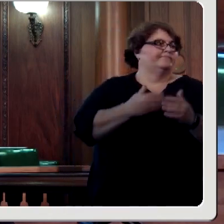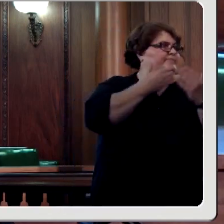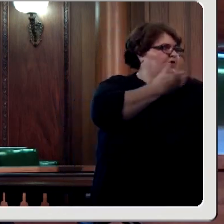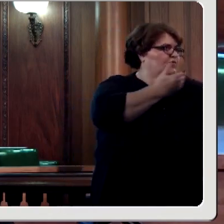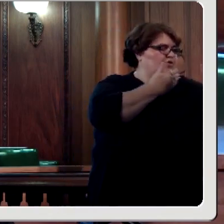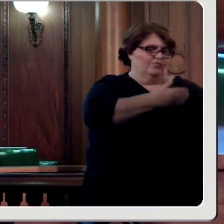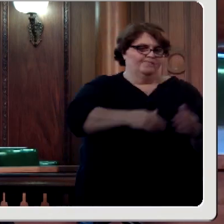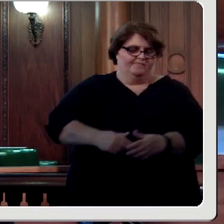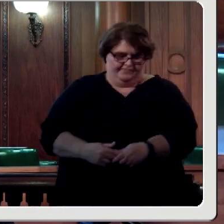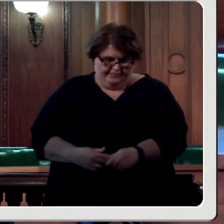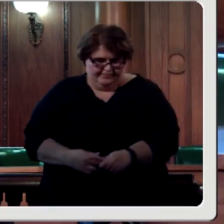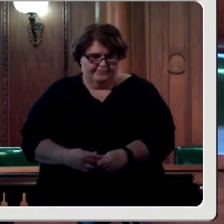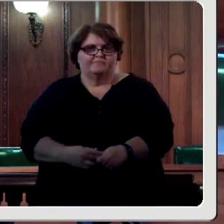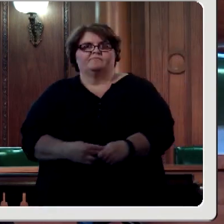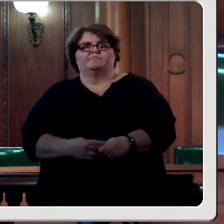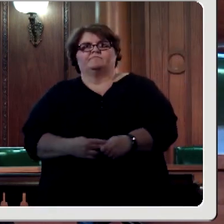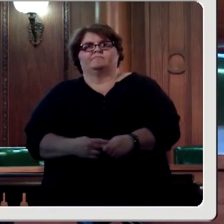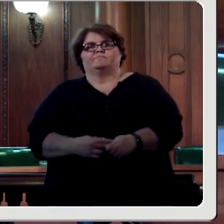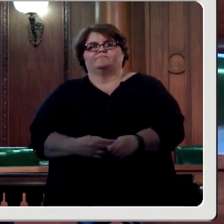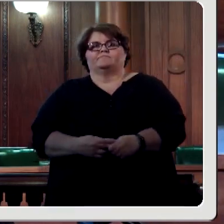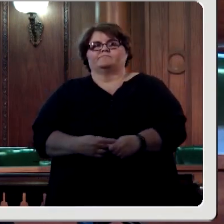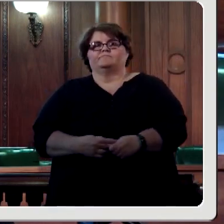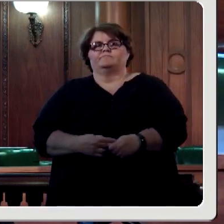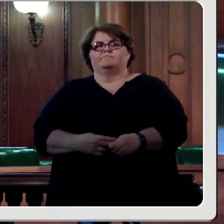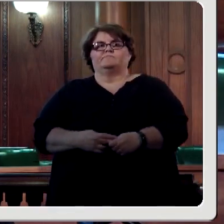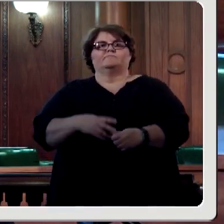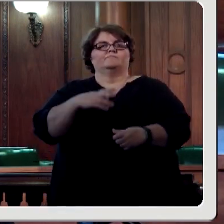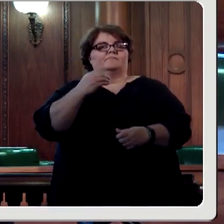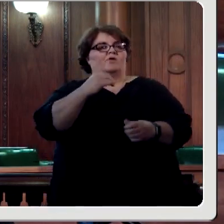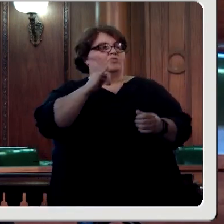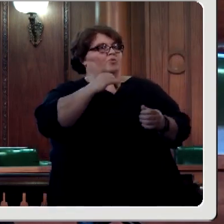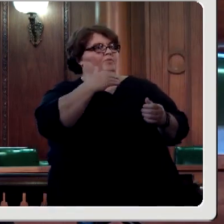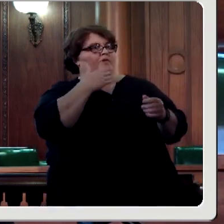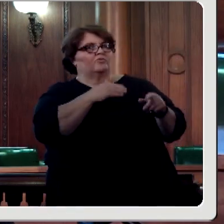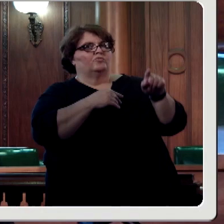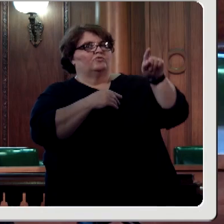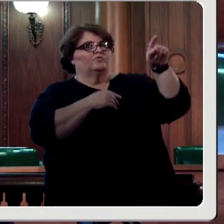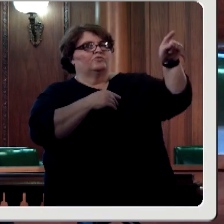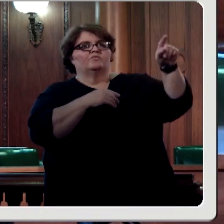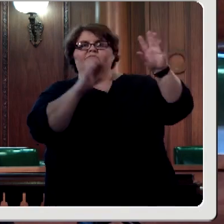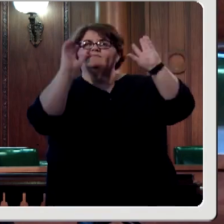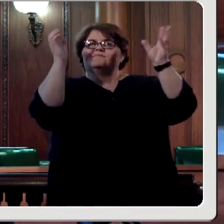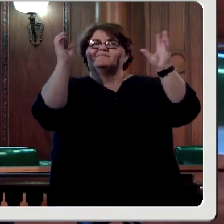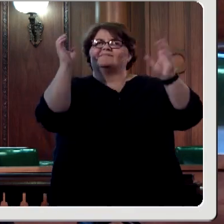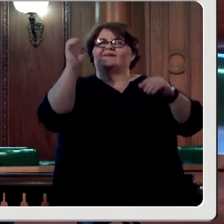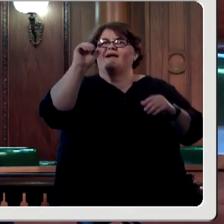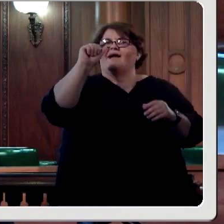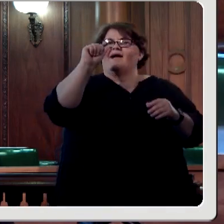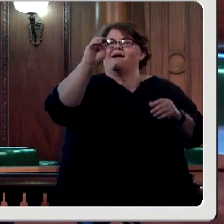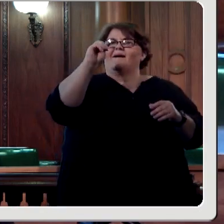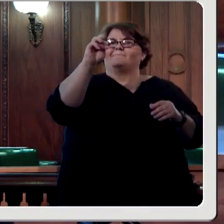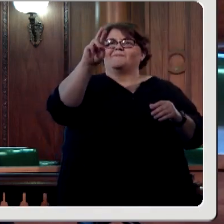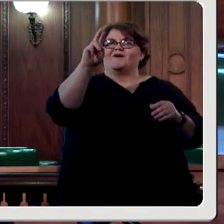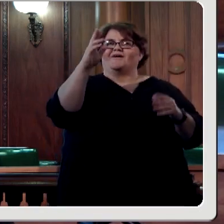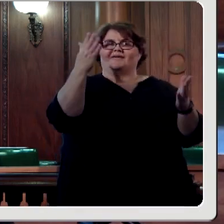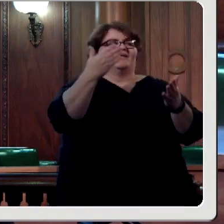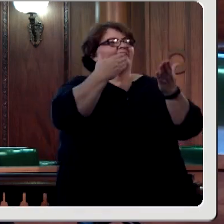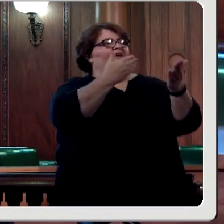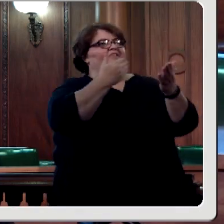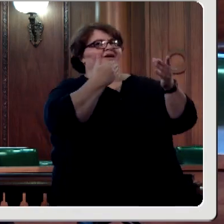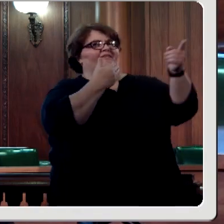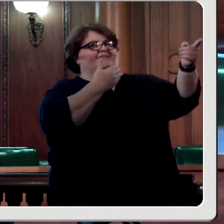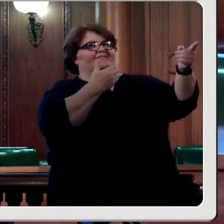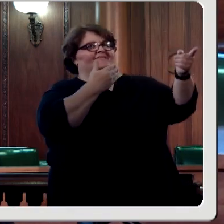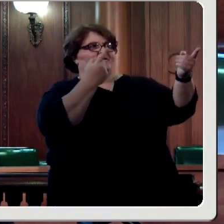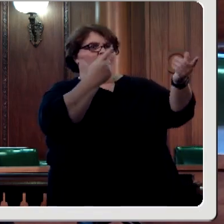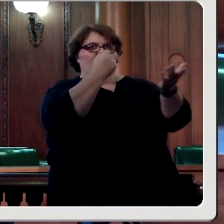I want to thank Patrick Leonardo from AMR, who is here, your partnership, and I hope your mom is feeling better